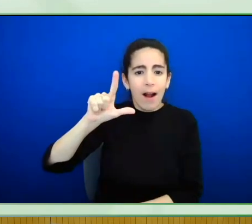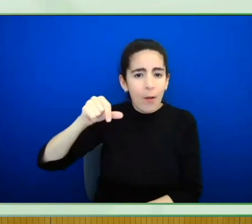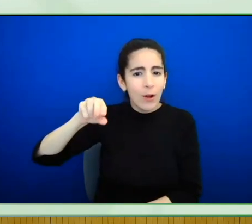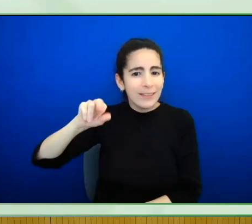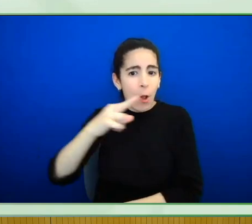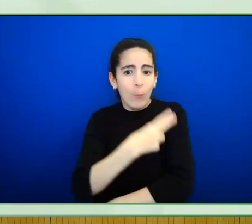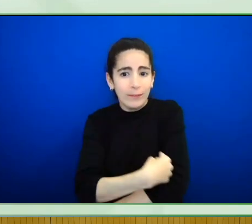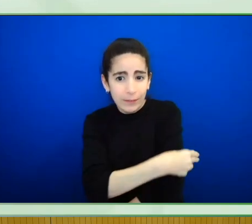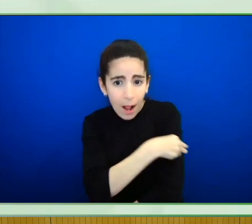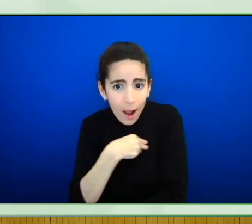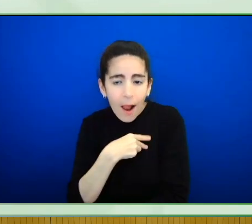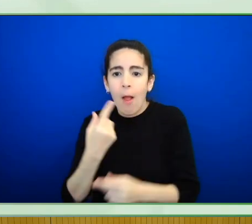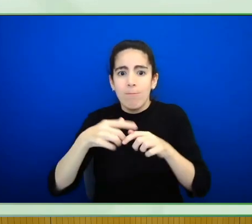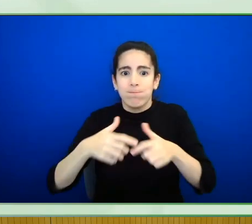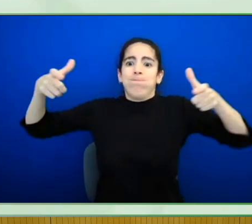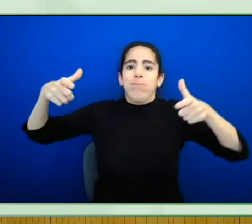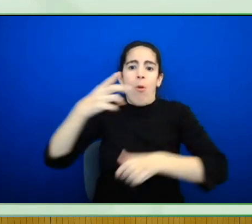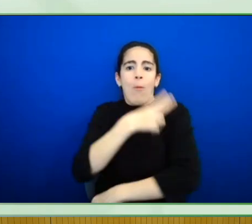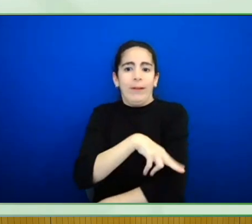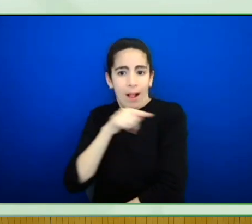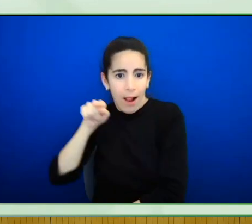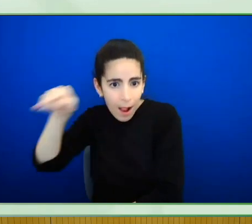the peak technologies were not used.